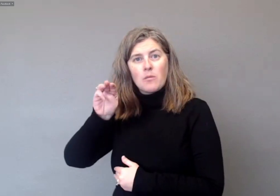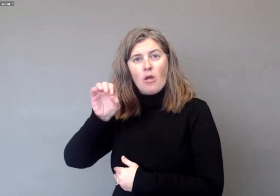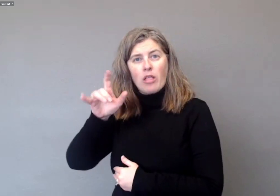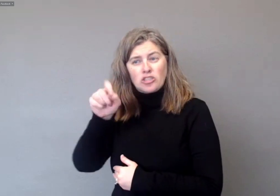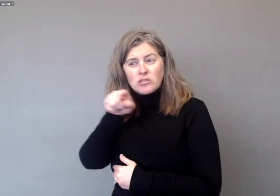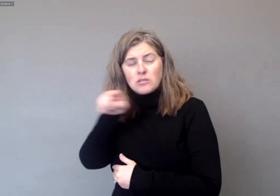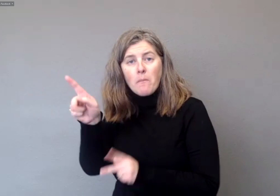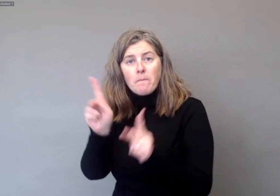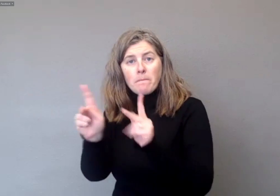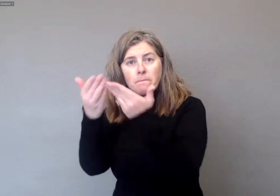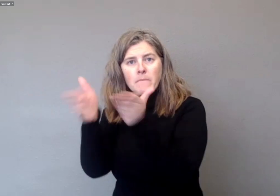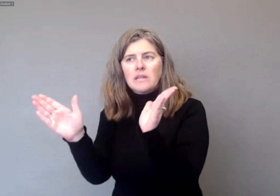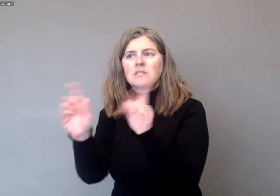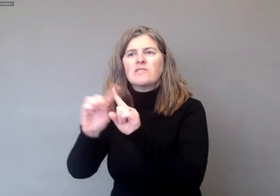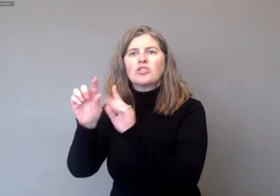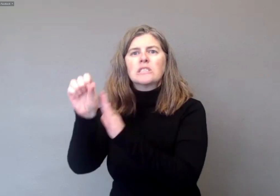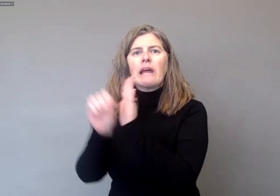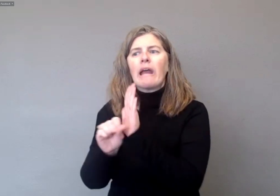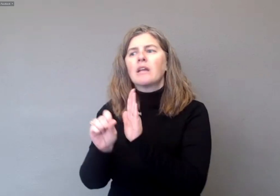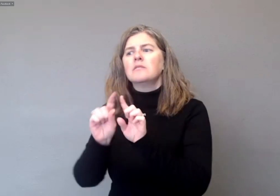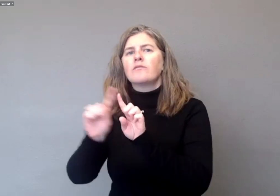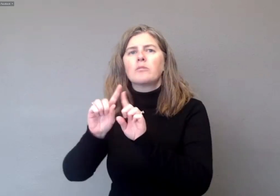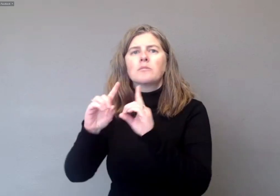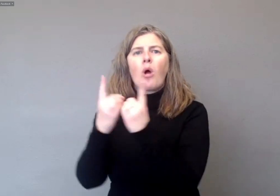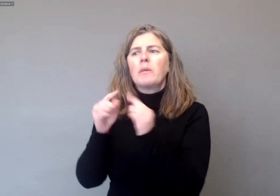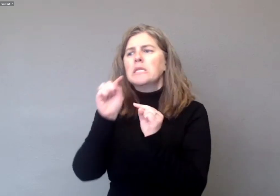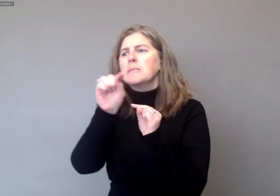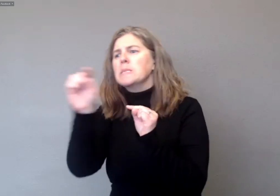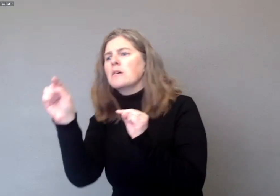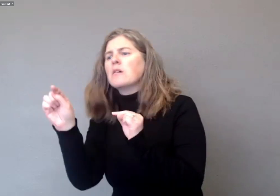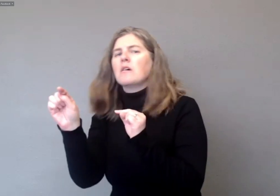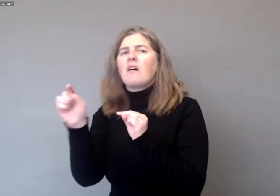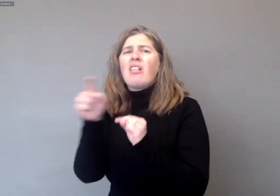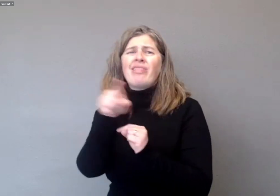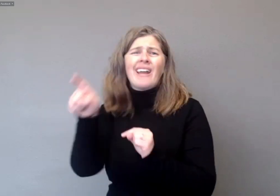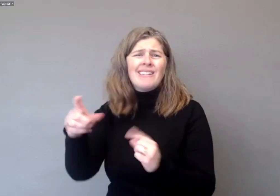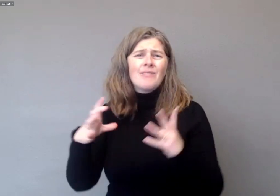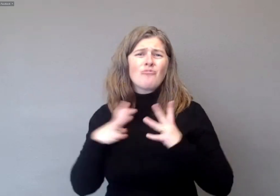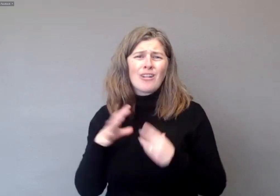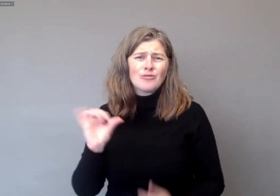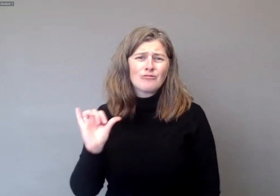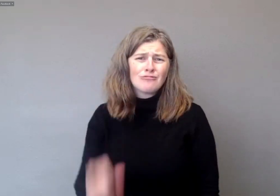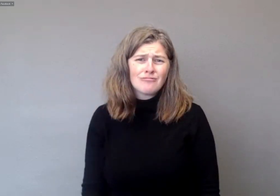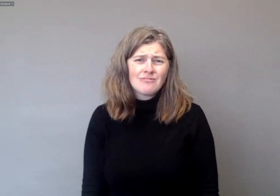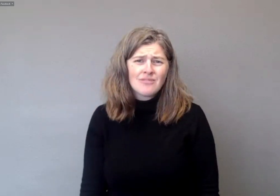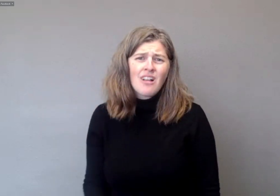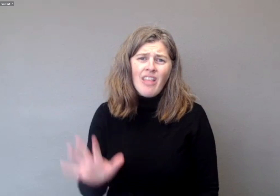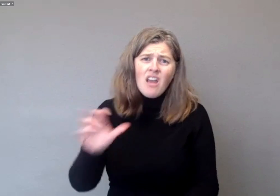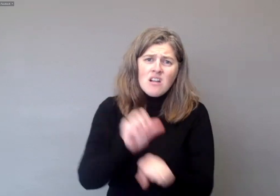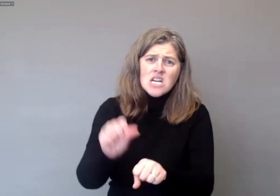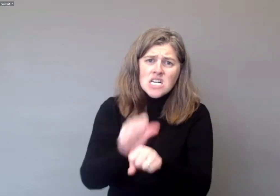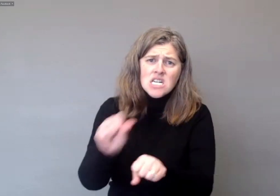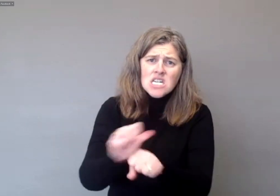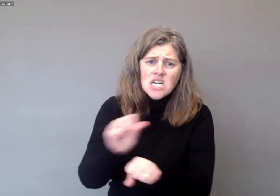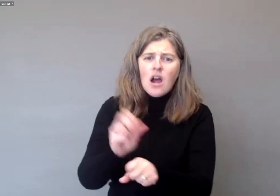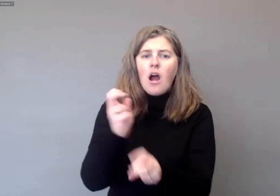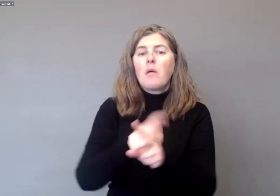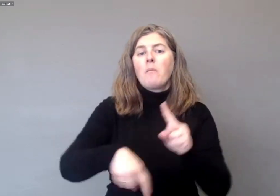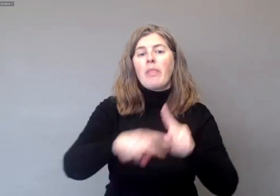lot of different state departments who they need a break too, in addition to our provider network across the